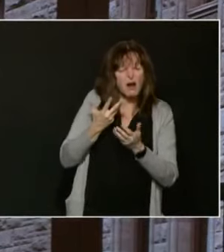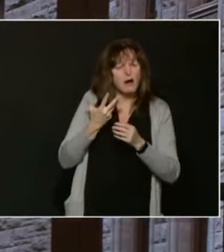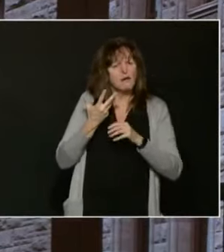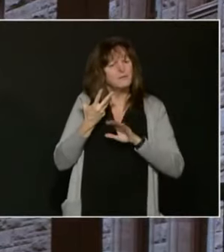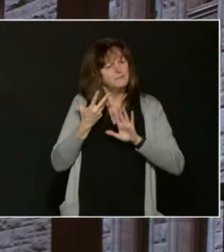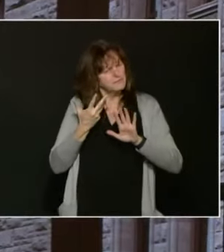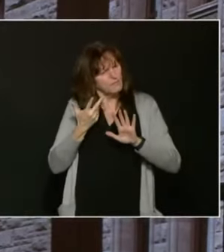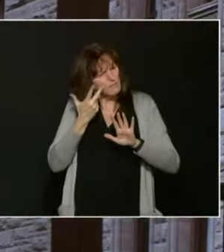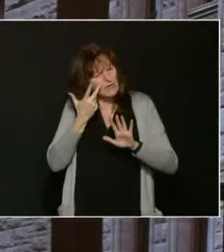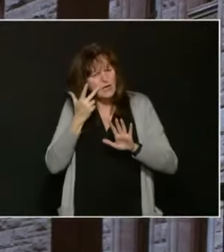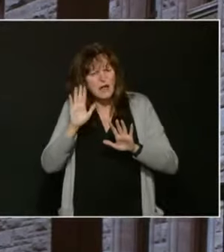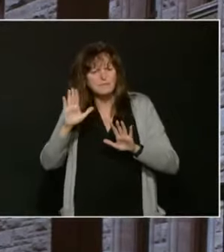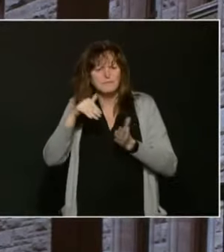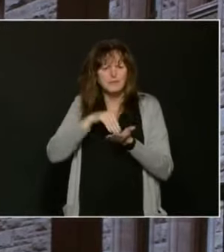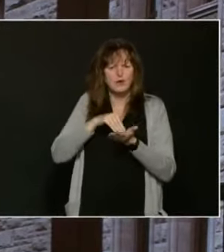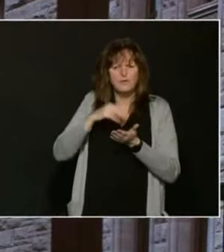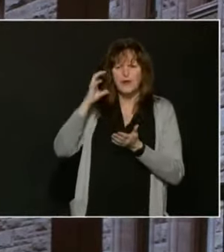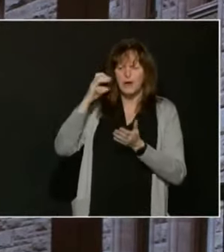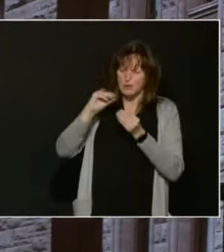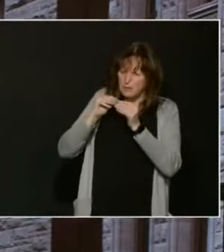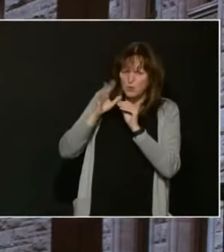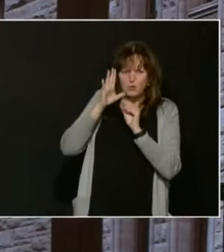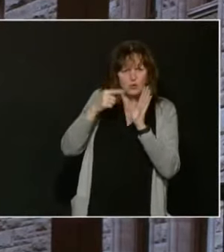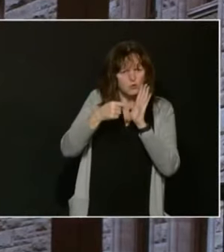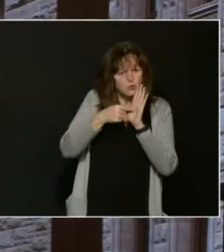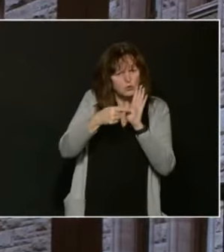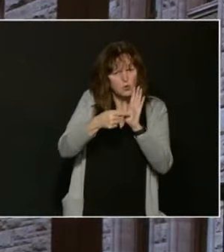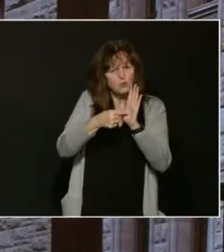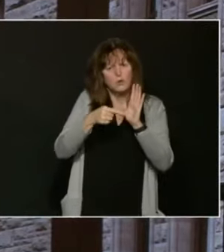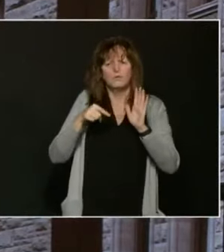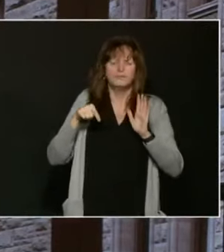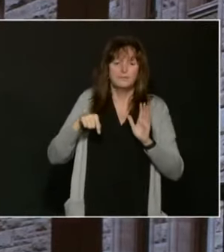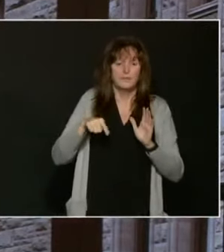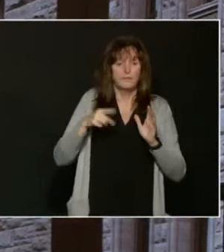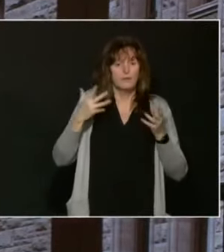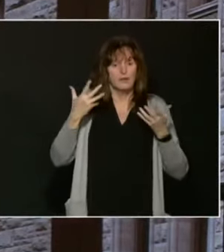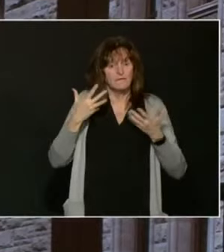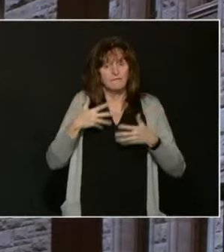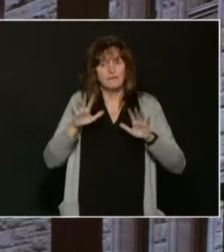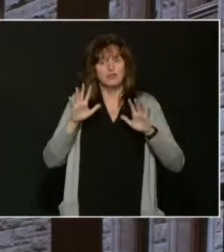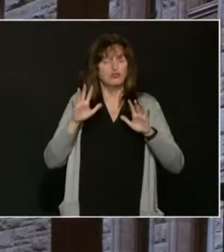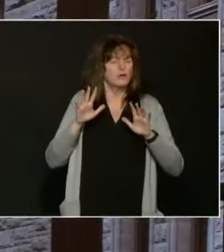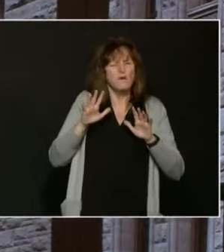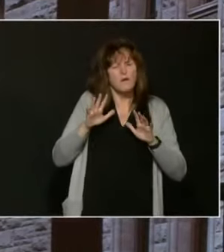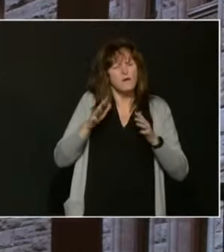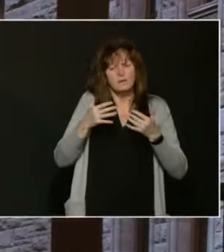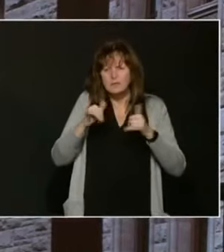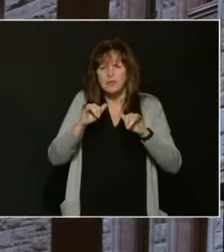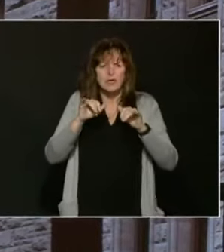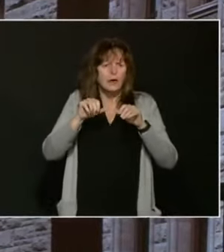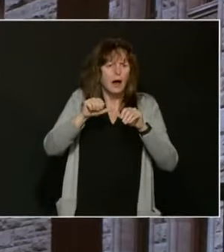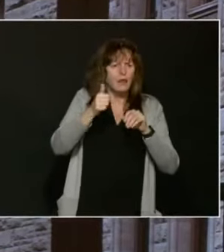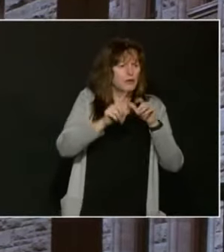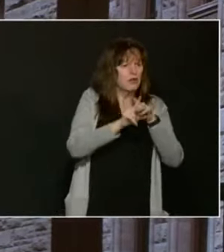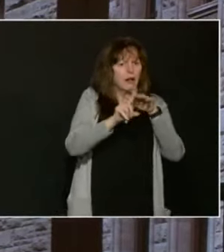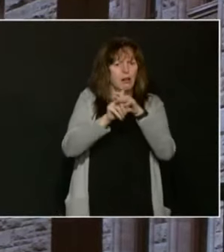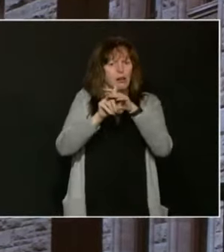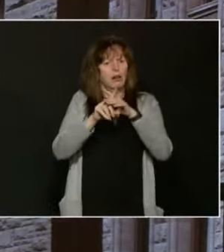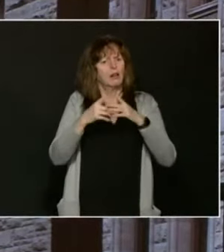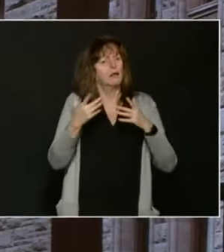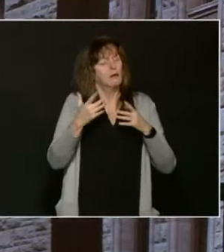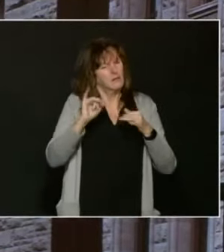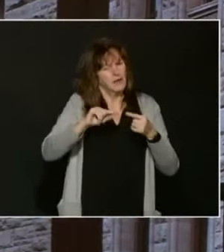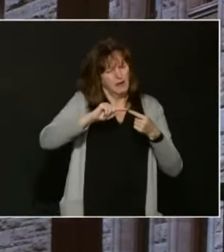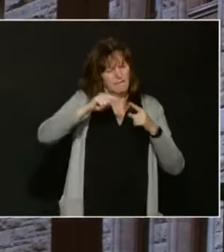yet. We are still facing new issues. We're still facing variants of concern, and Dr. Brown will give us some updates on that